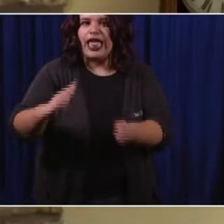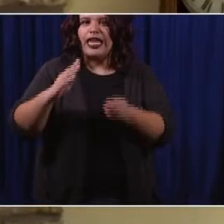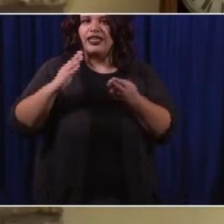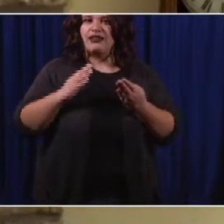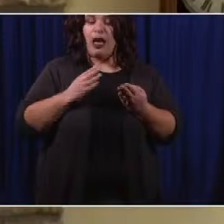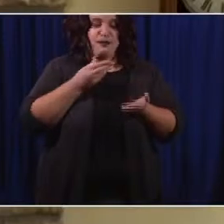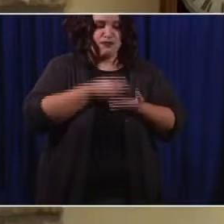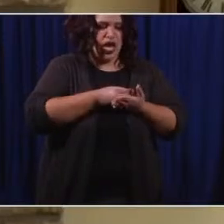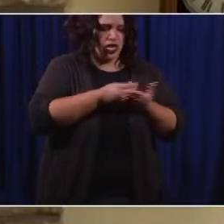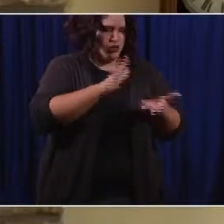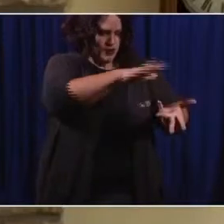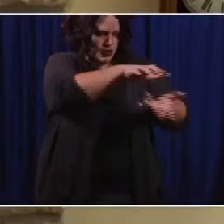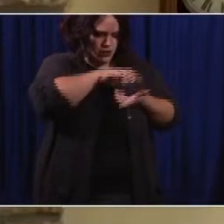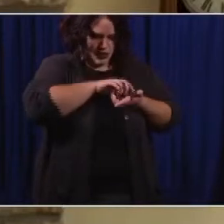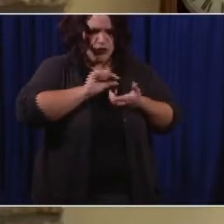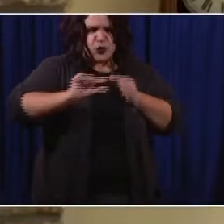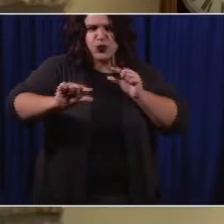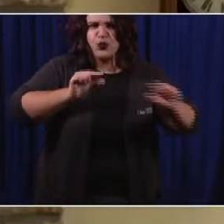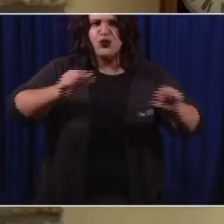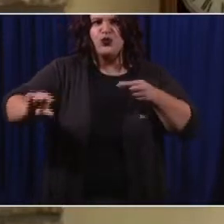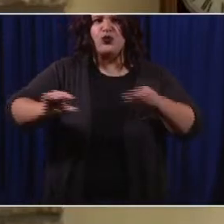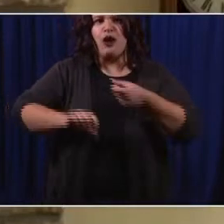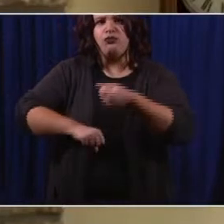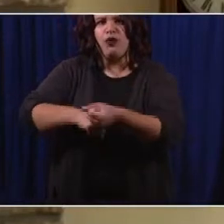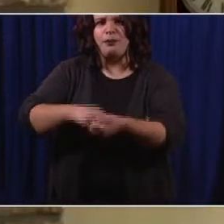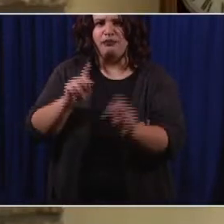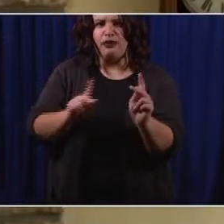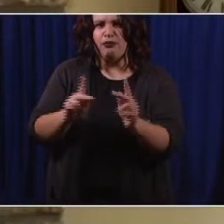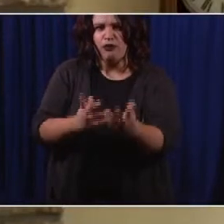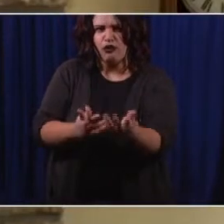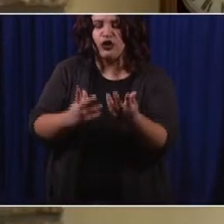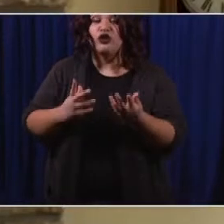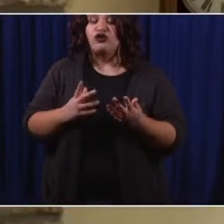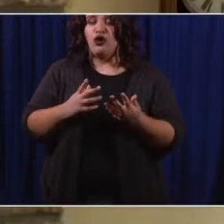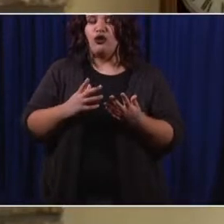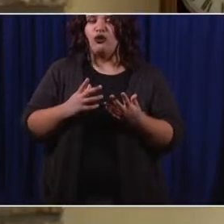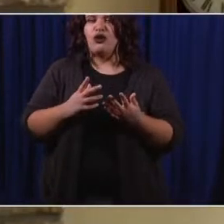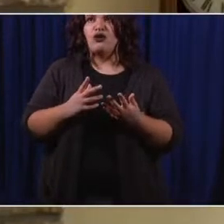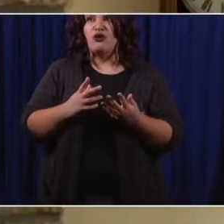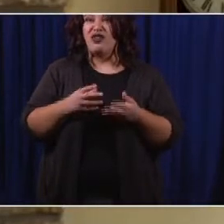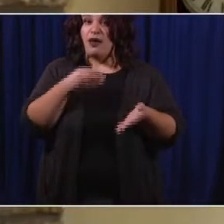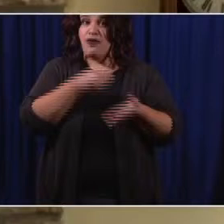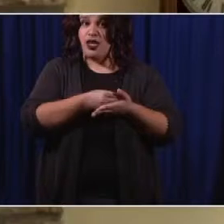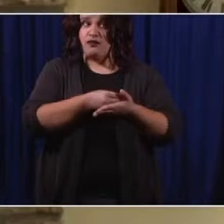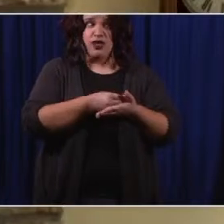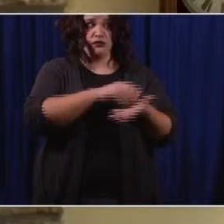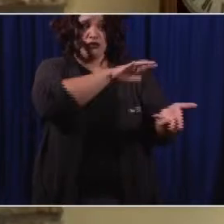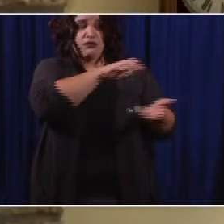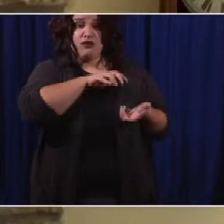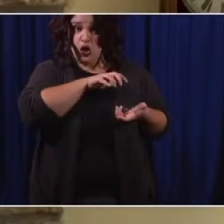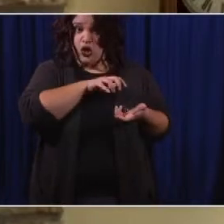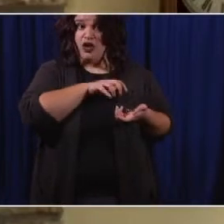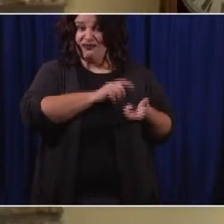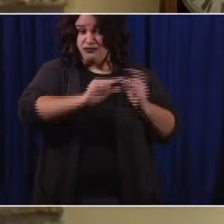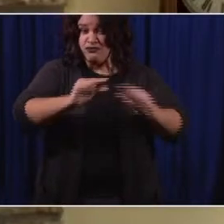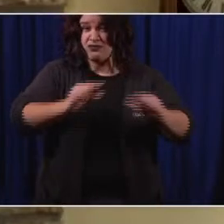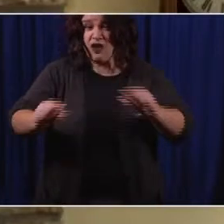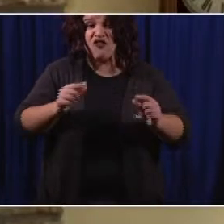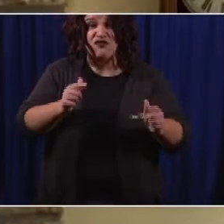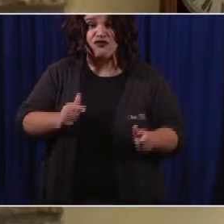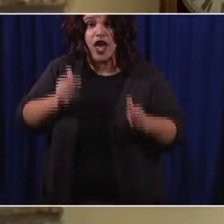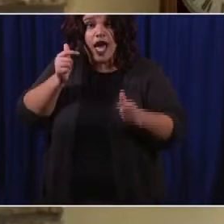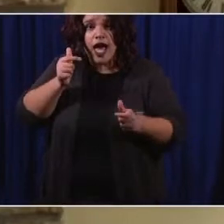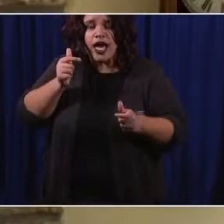earlier. So in terms of making the money available quickly, how seriously are you looking at an option like